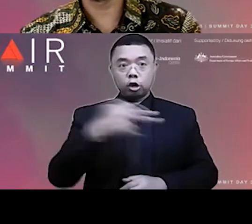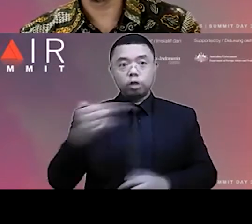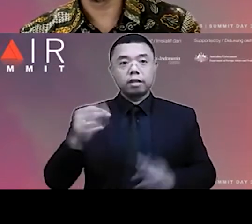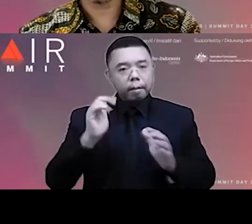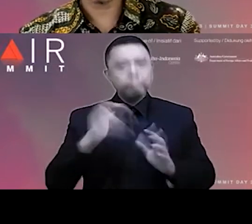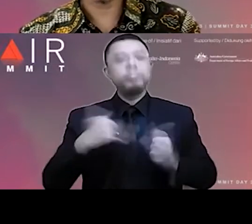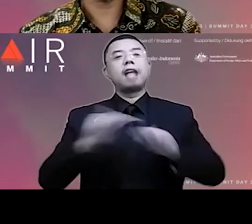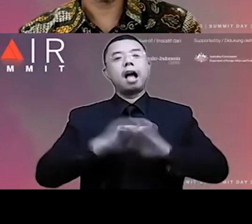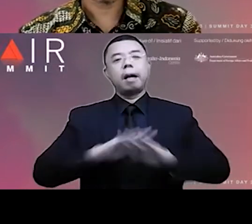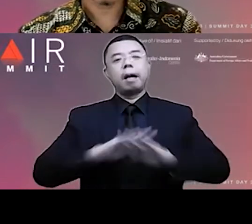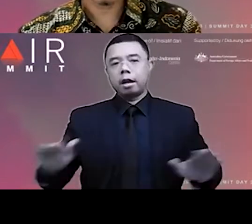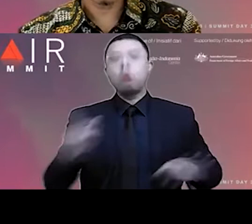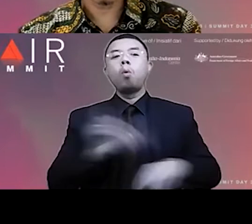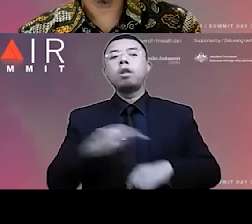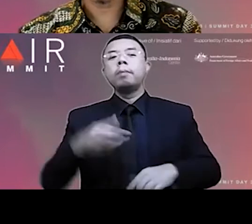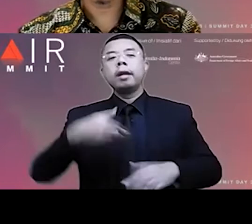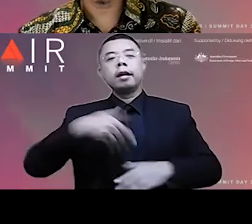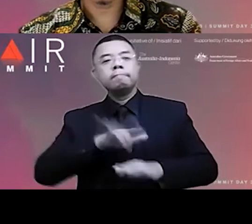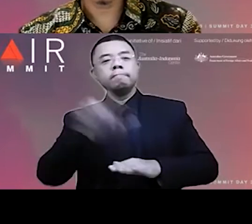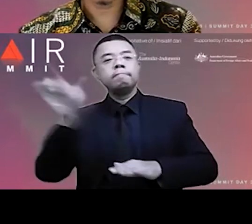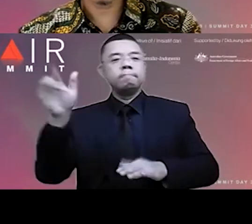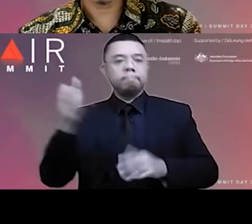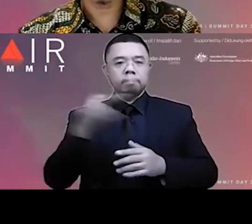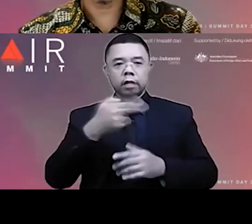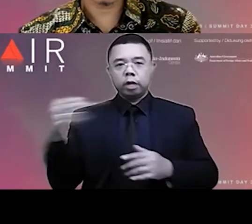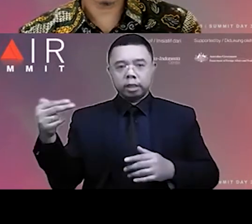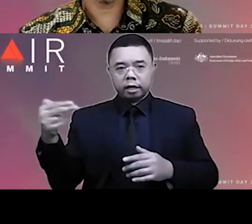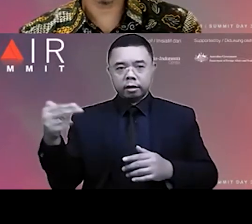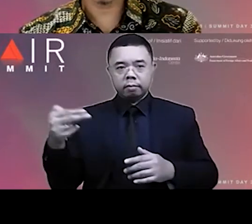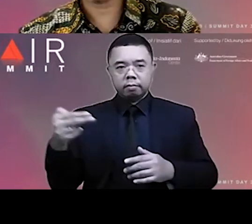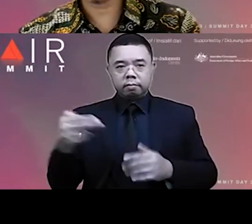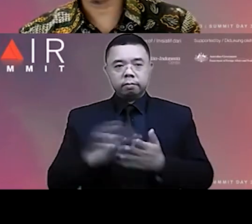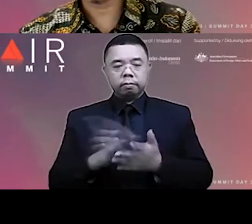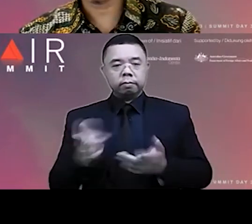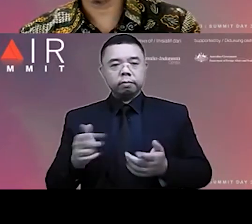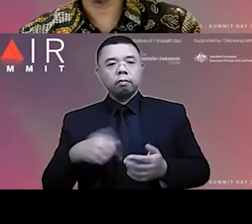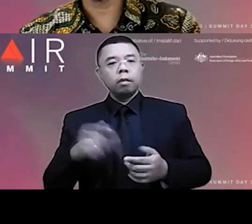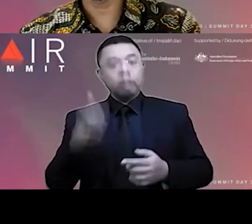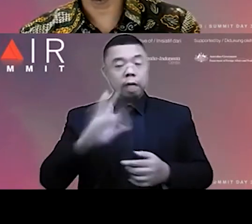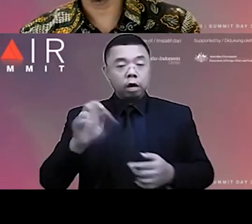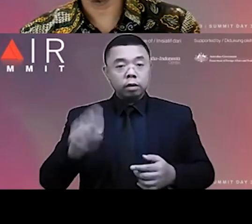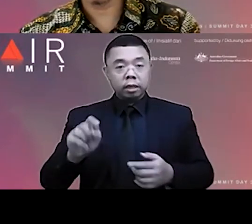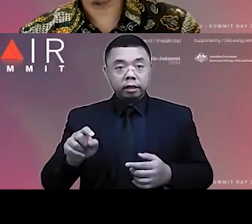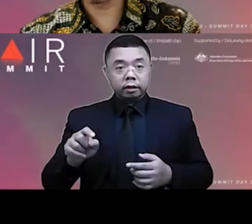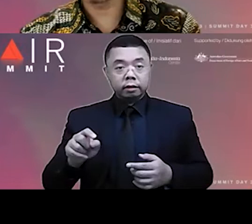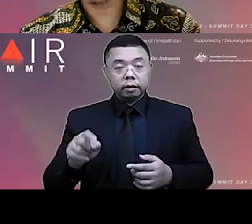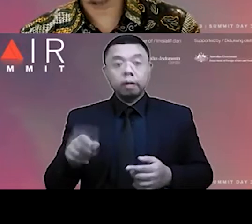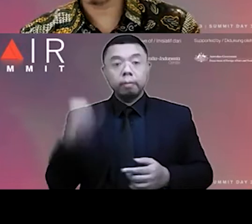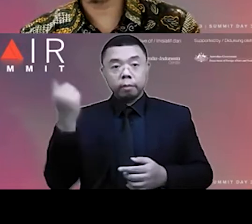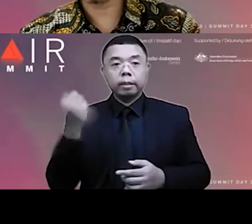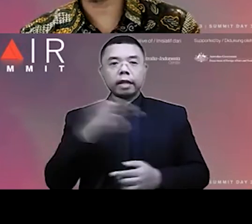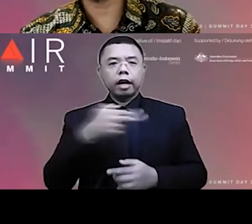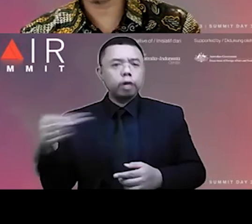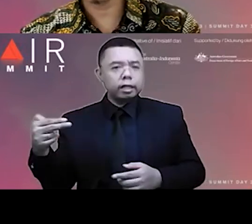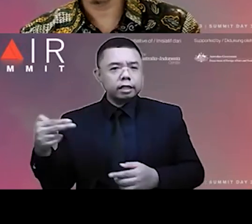Indonesia. And recently, the Indonesian government in the middle